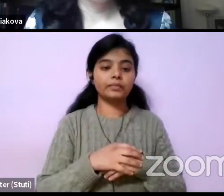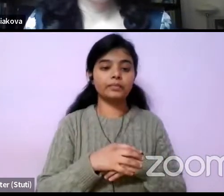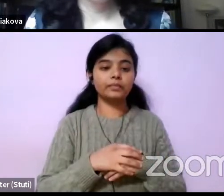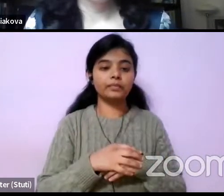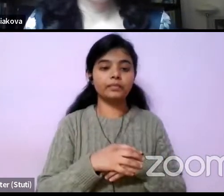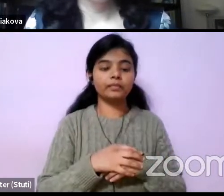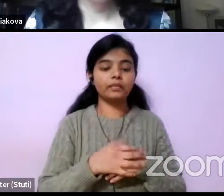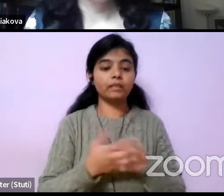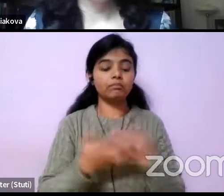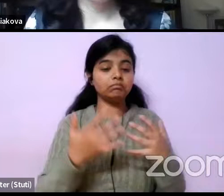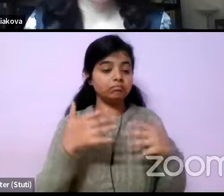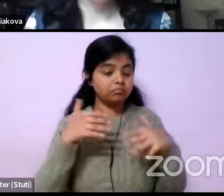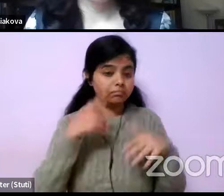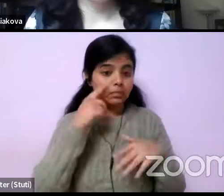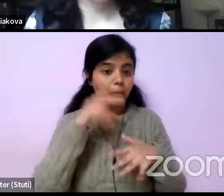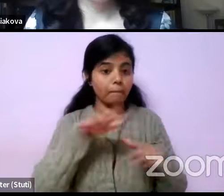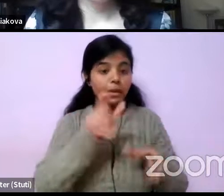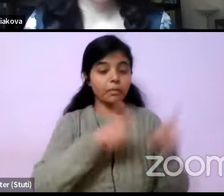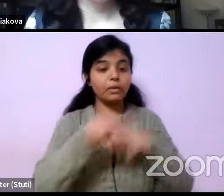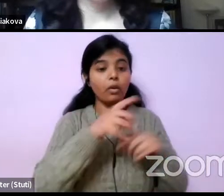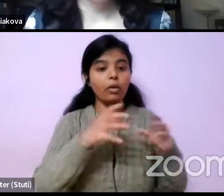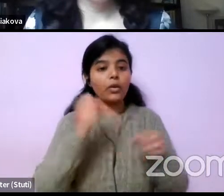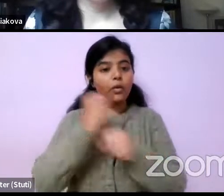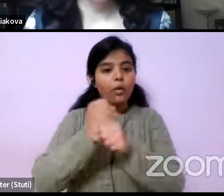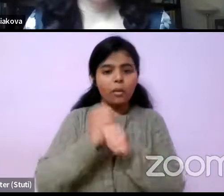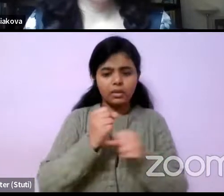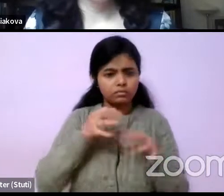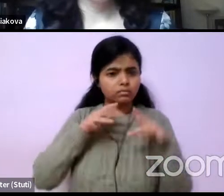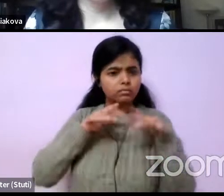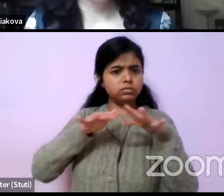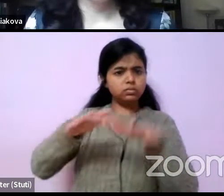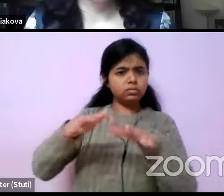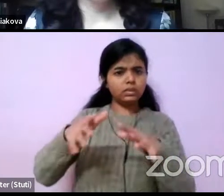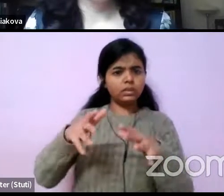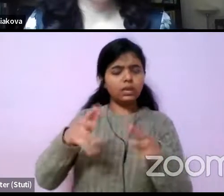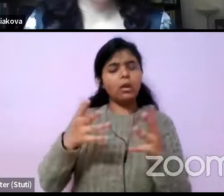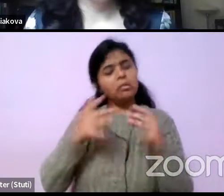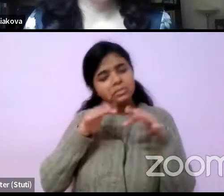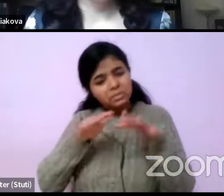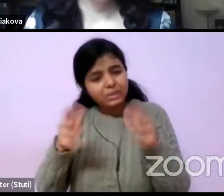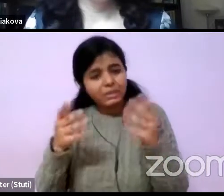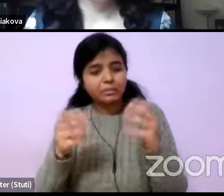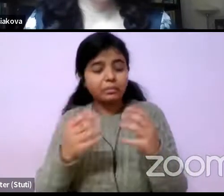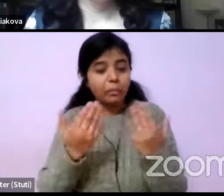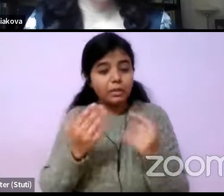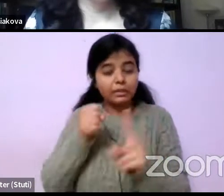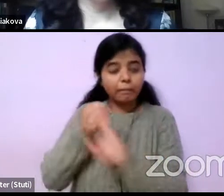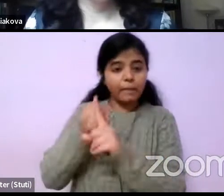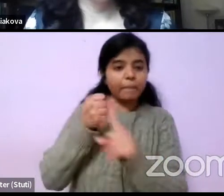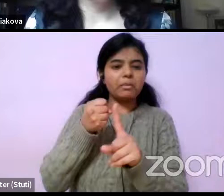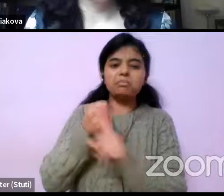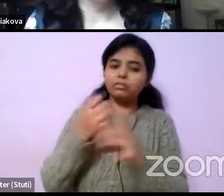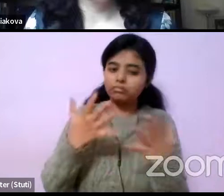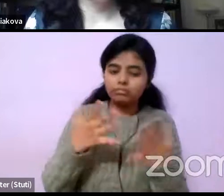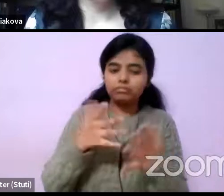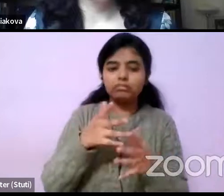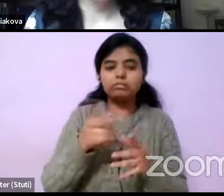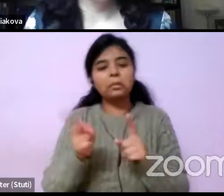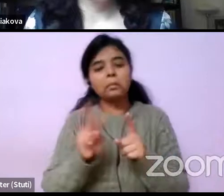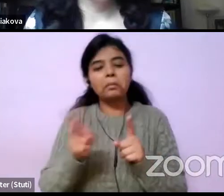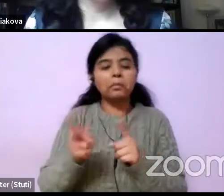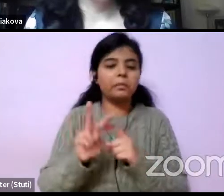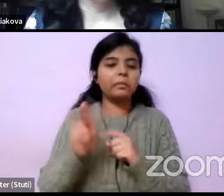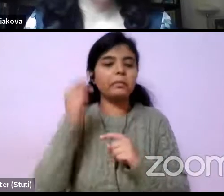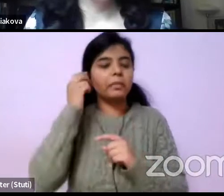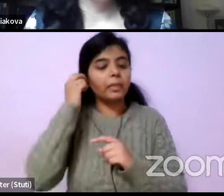How they were able to influence, say, government action or not influence it. So there's a they seem